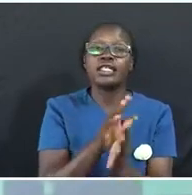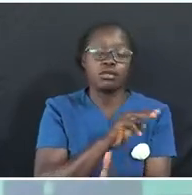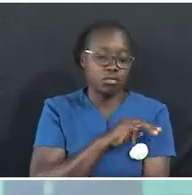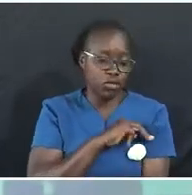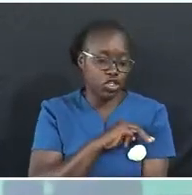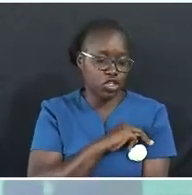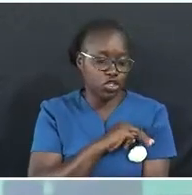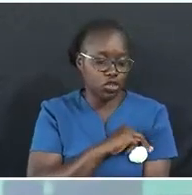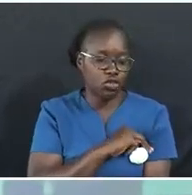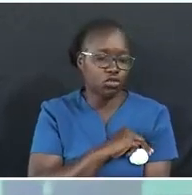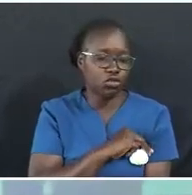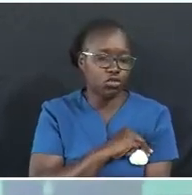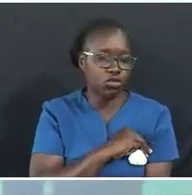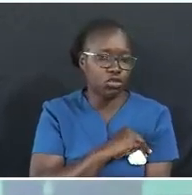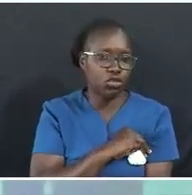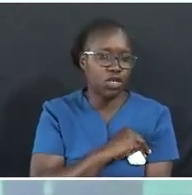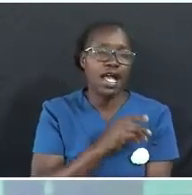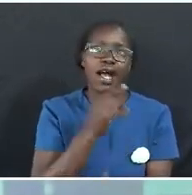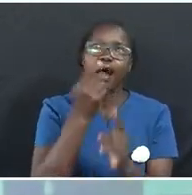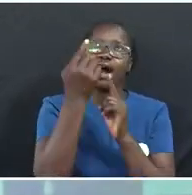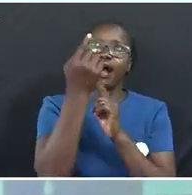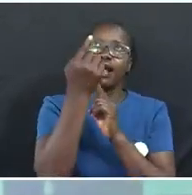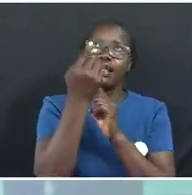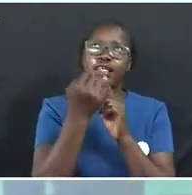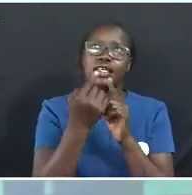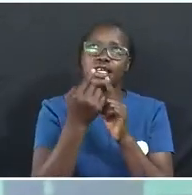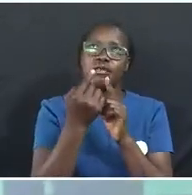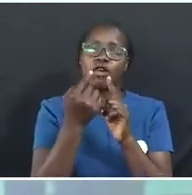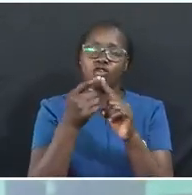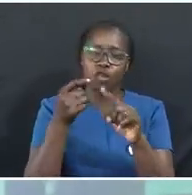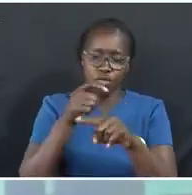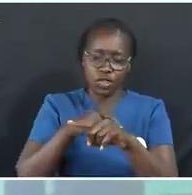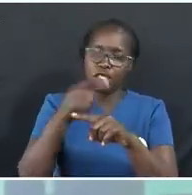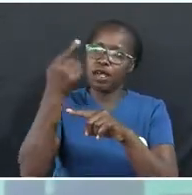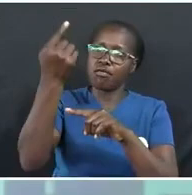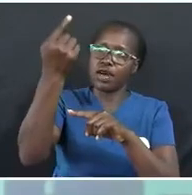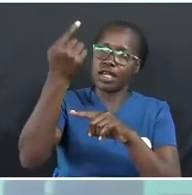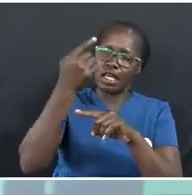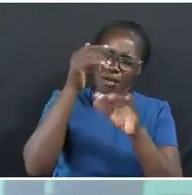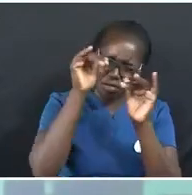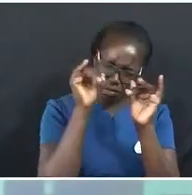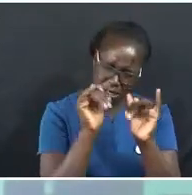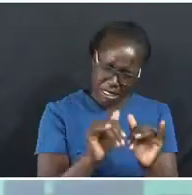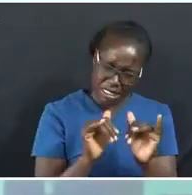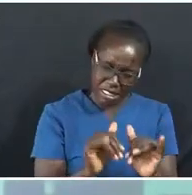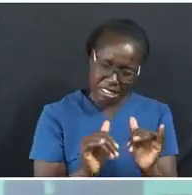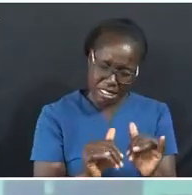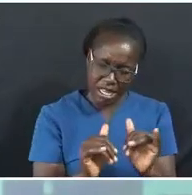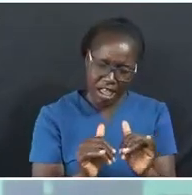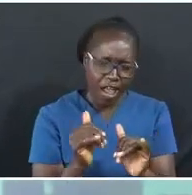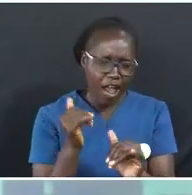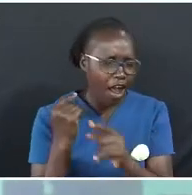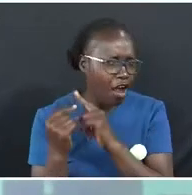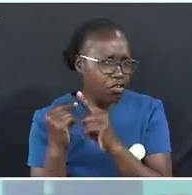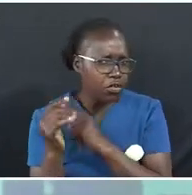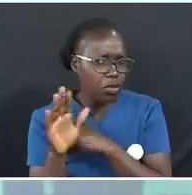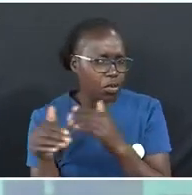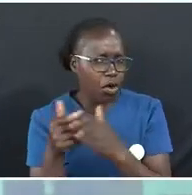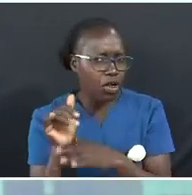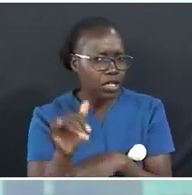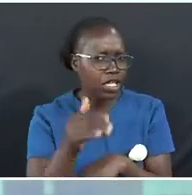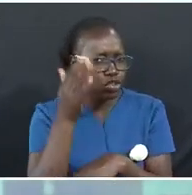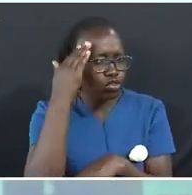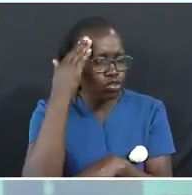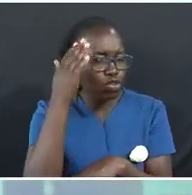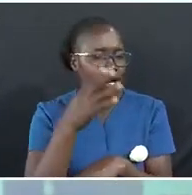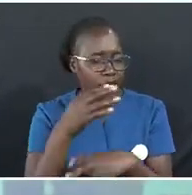is connected. I came, from the time I came, I have been here, I have undergone all that you know, and I